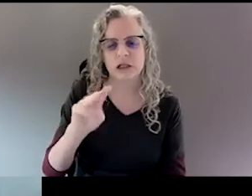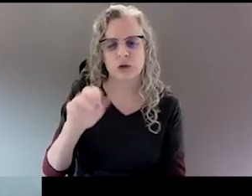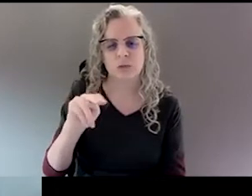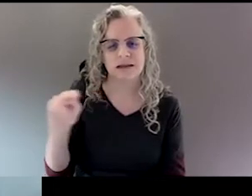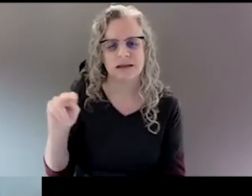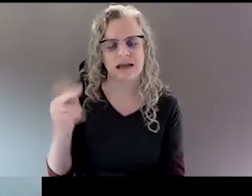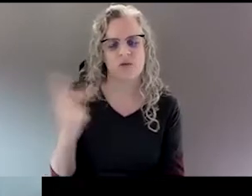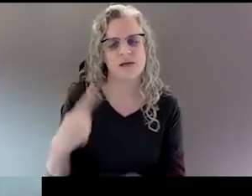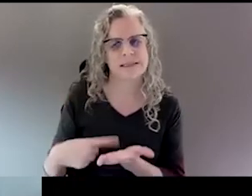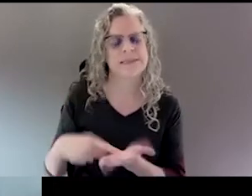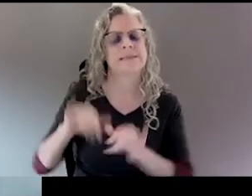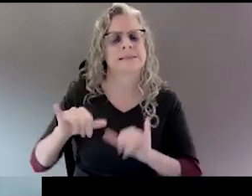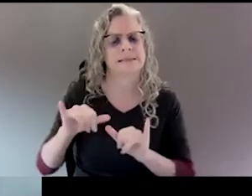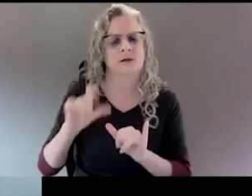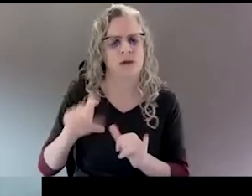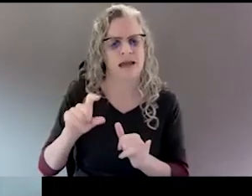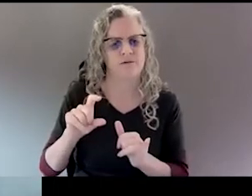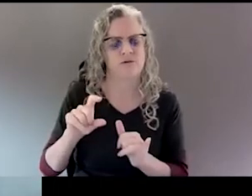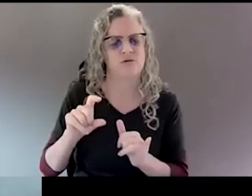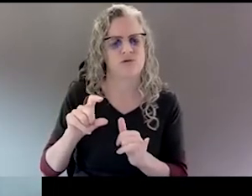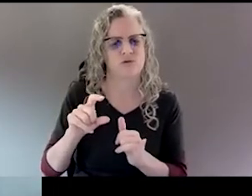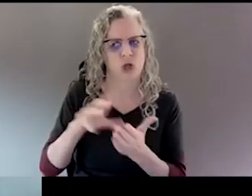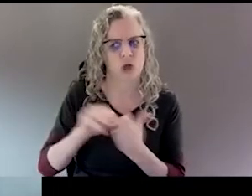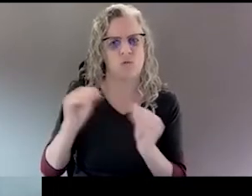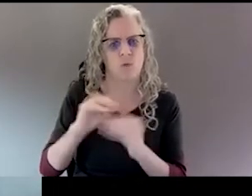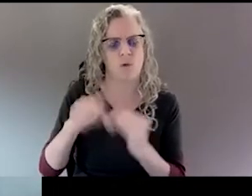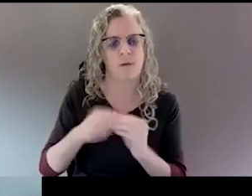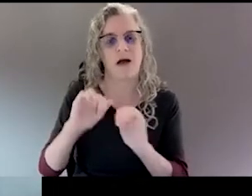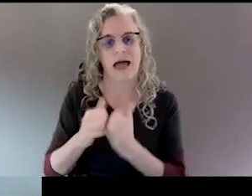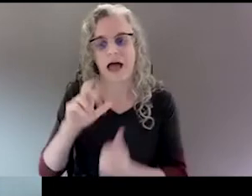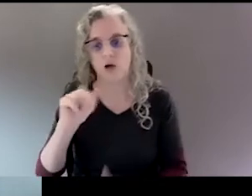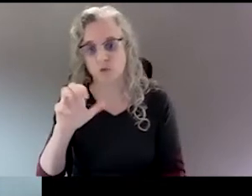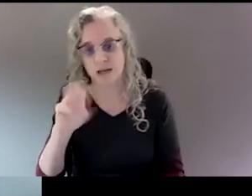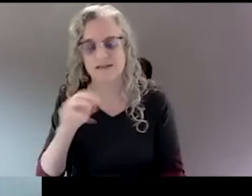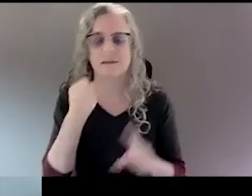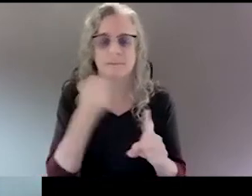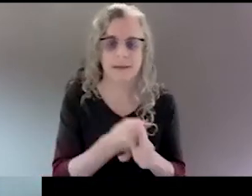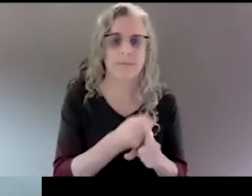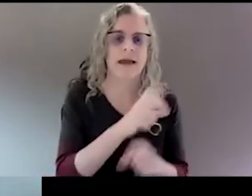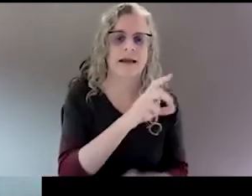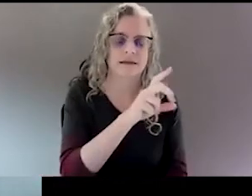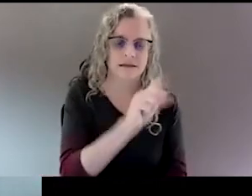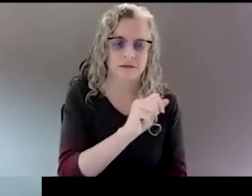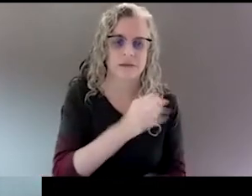racism impacts the disability rights movement, how racism, LGBTQ issues,